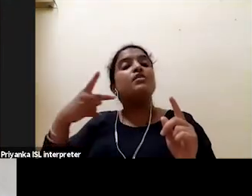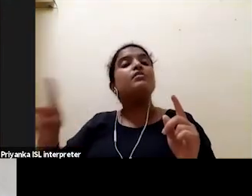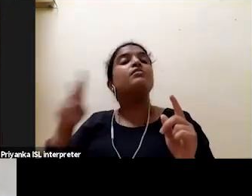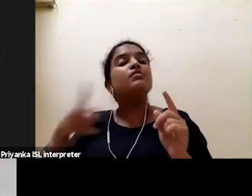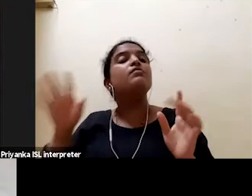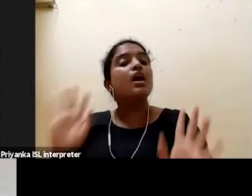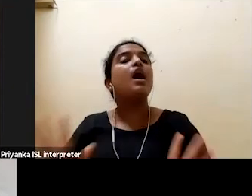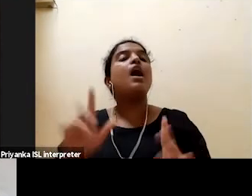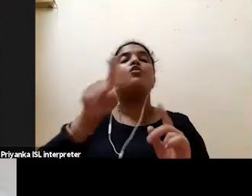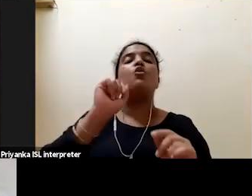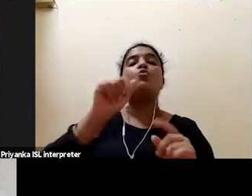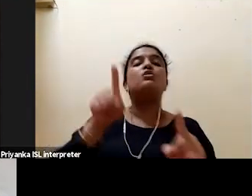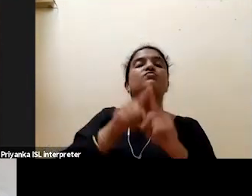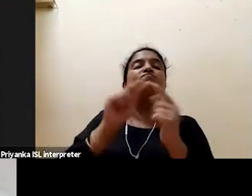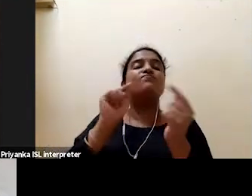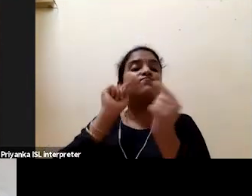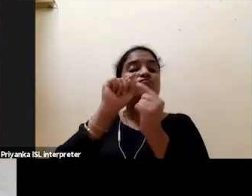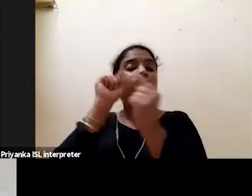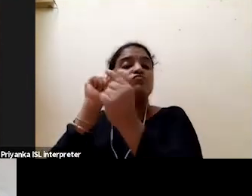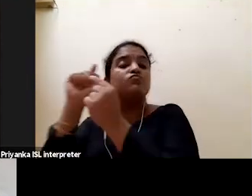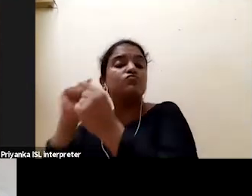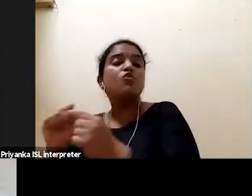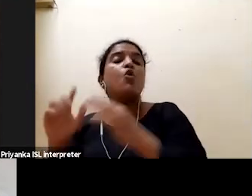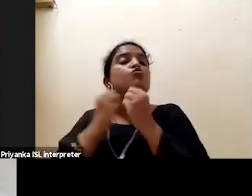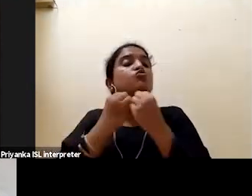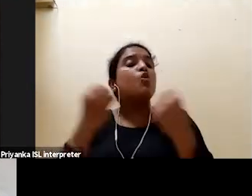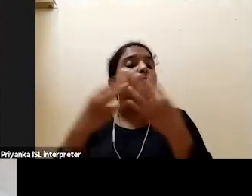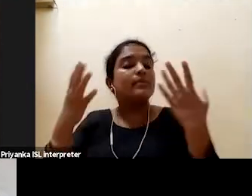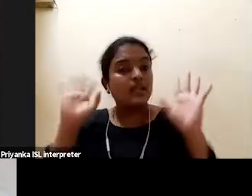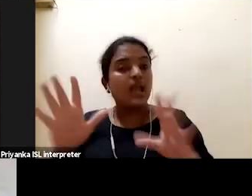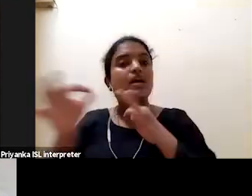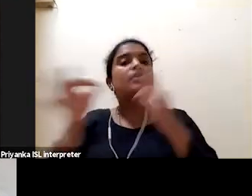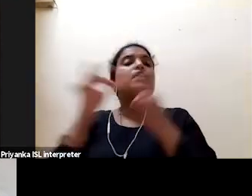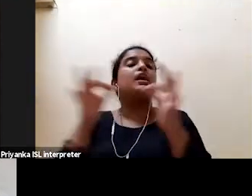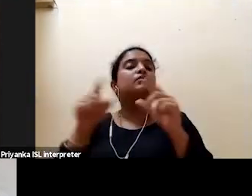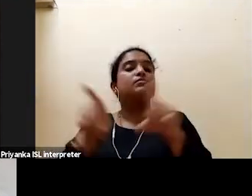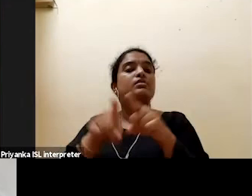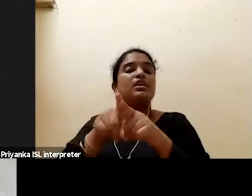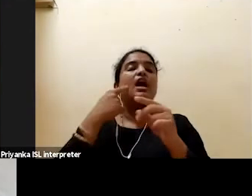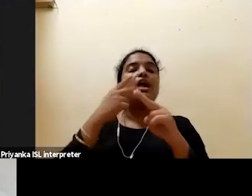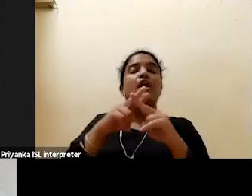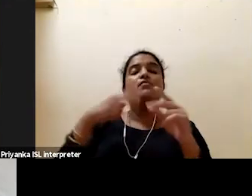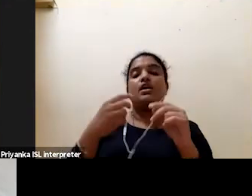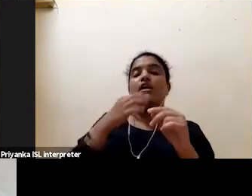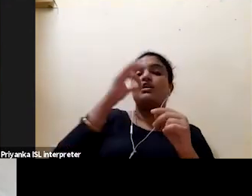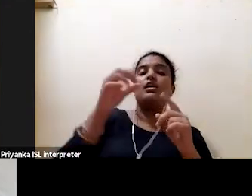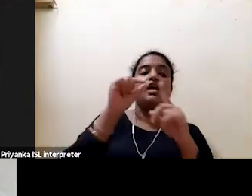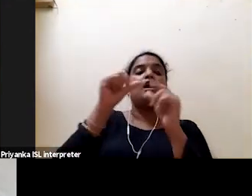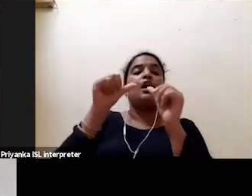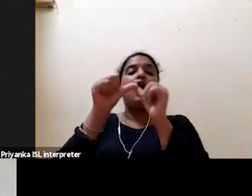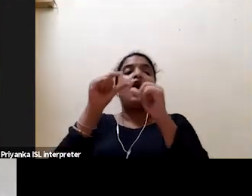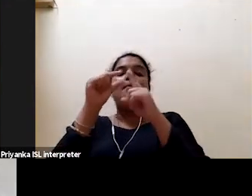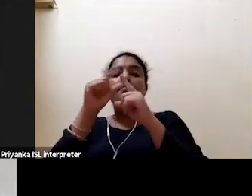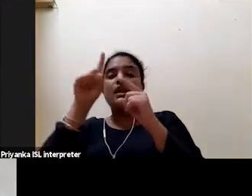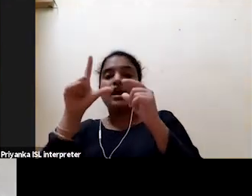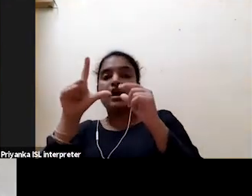about literally every aspect of food in the universe. So, like, say, you could talk about appliances, you could talk about markets, you